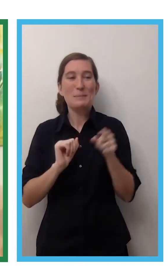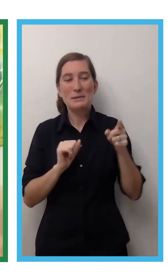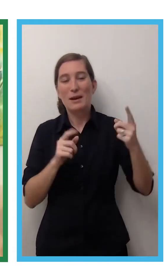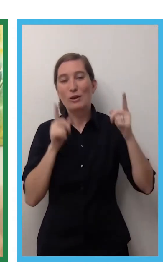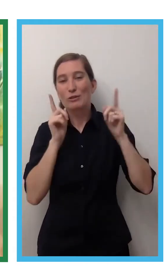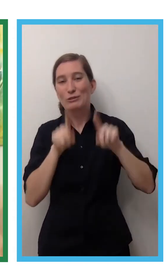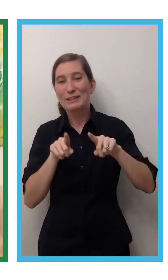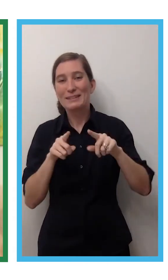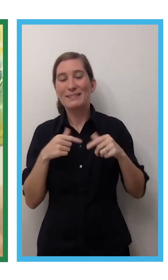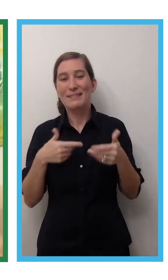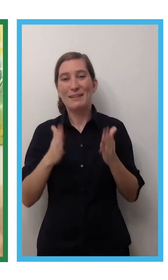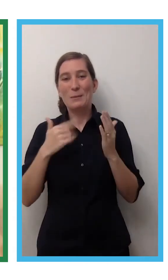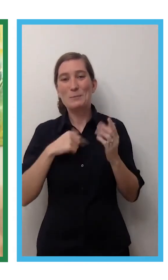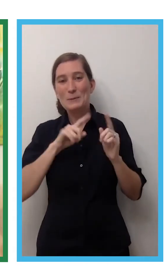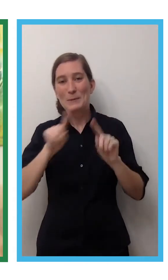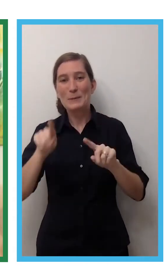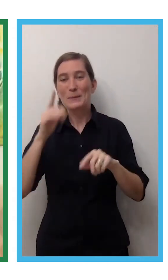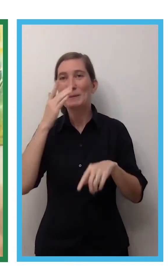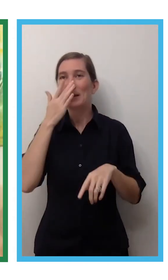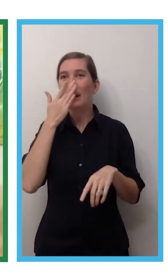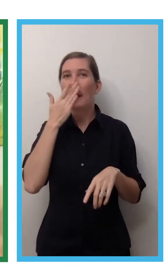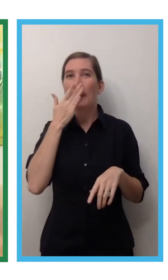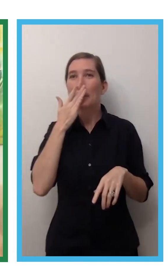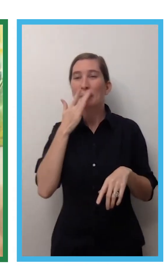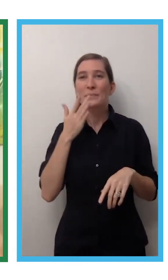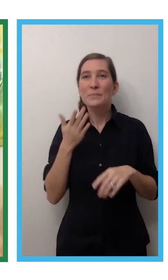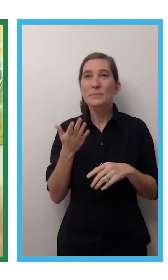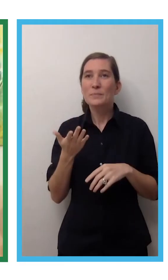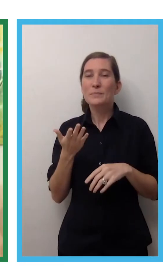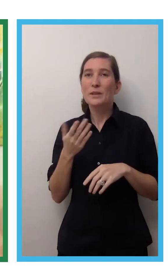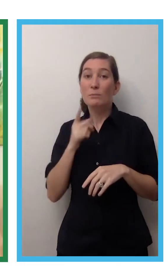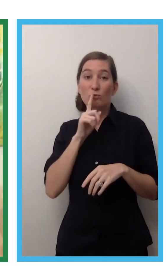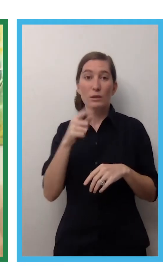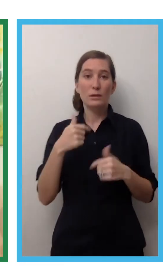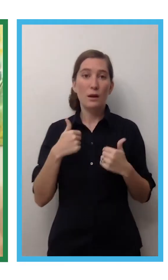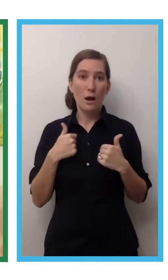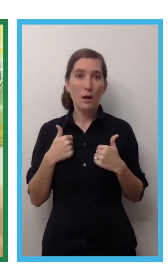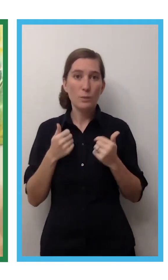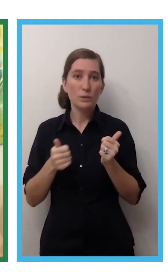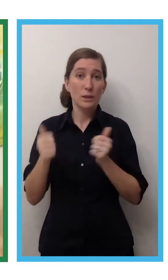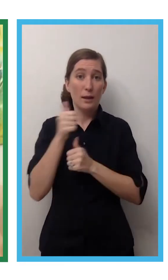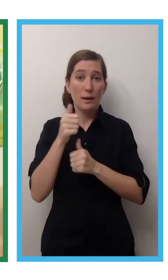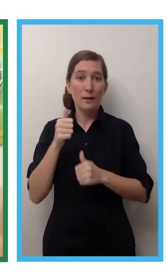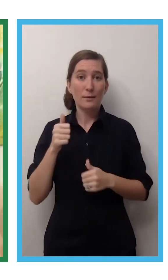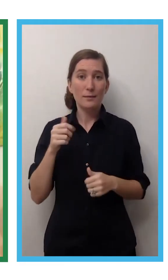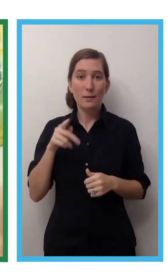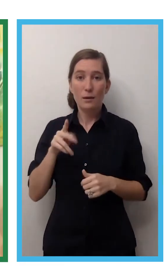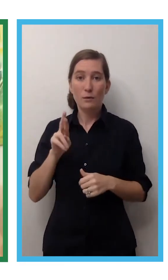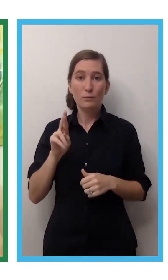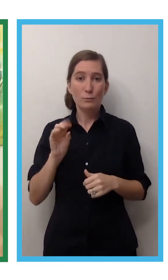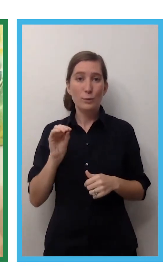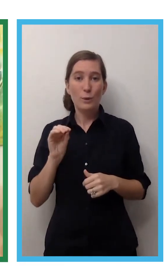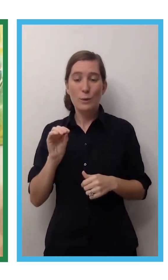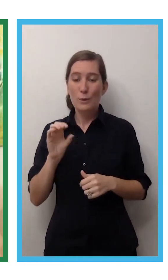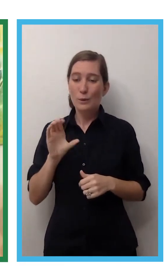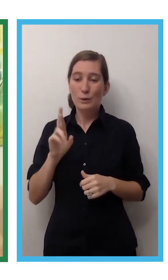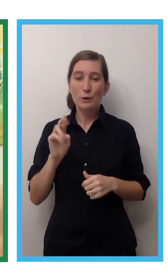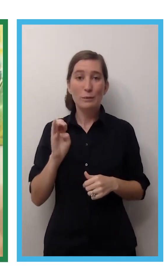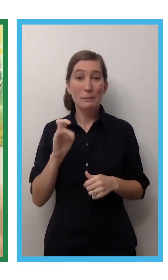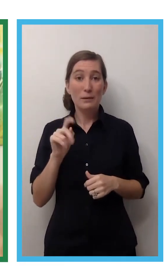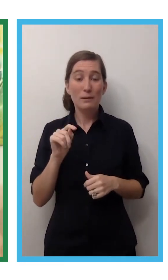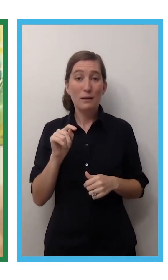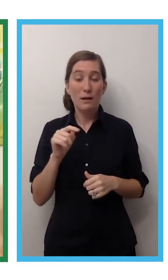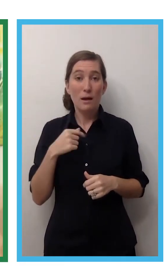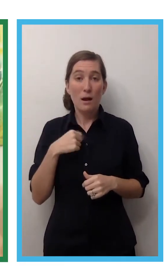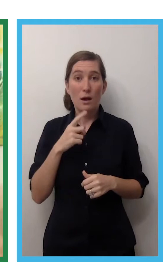of procurement prior to this. And I really enjoyed it. I really kind of had a knack for it. And